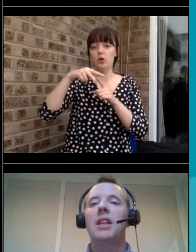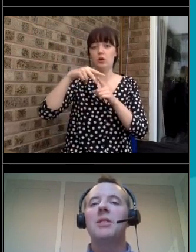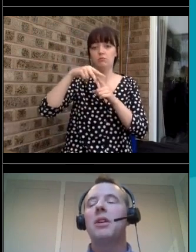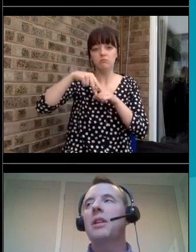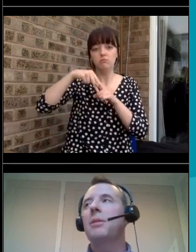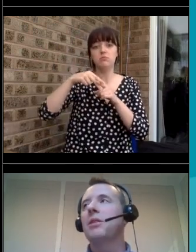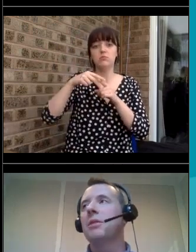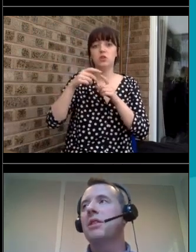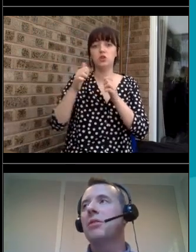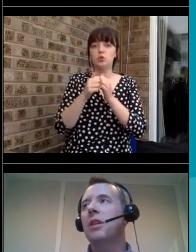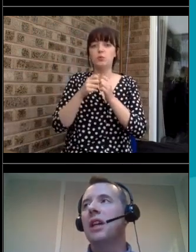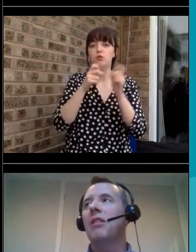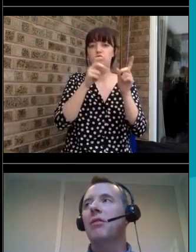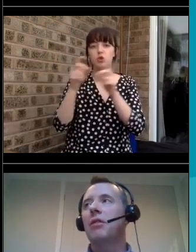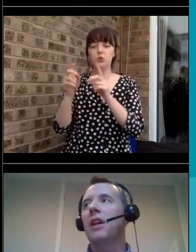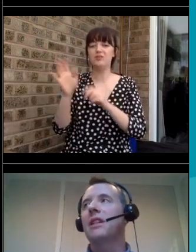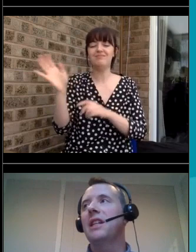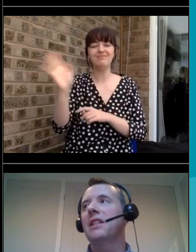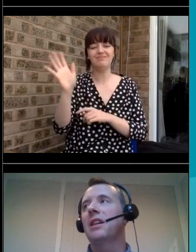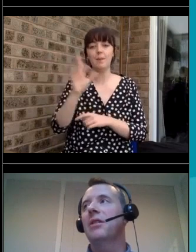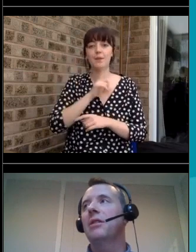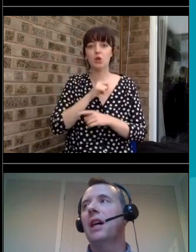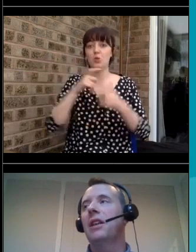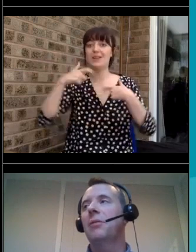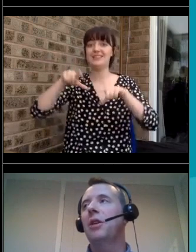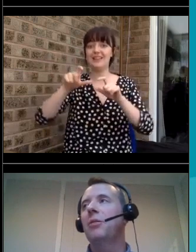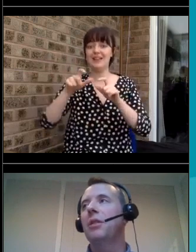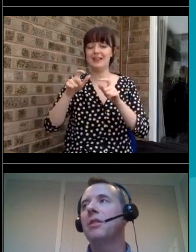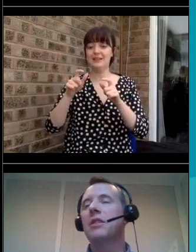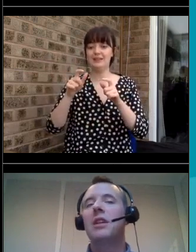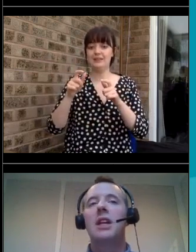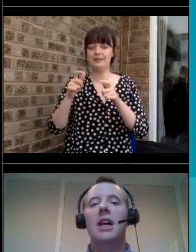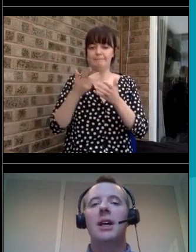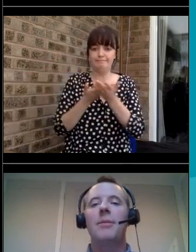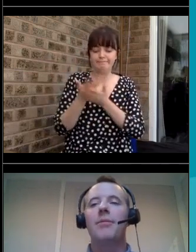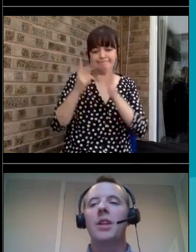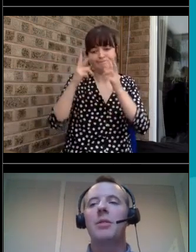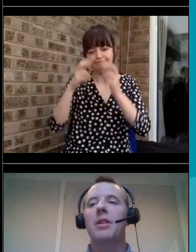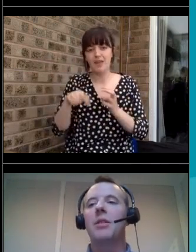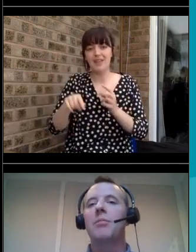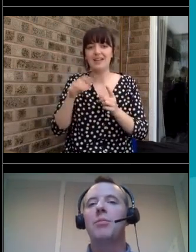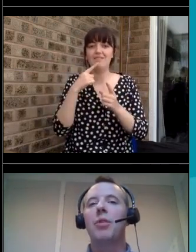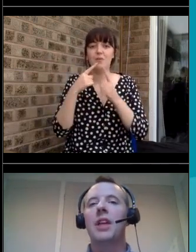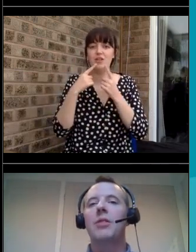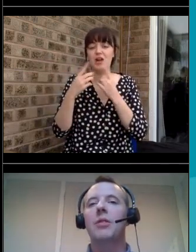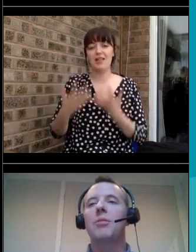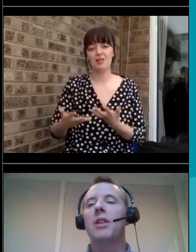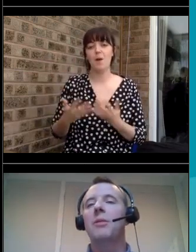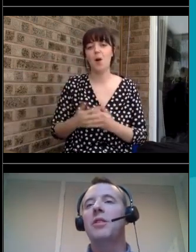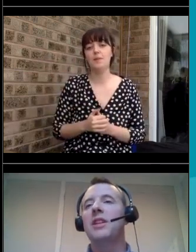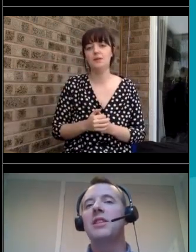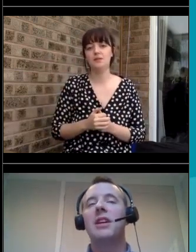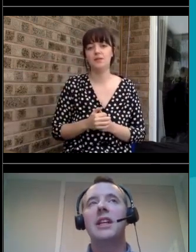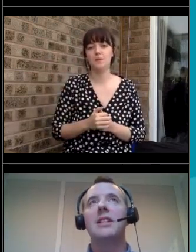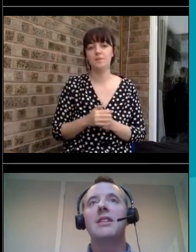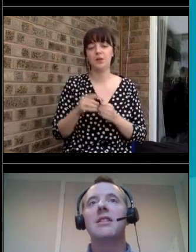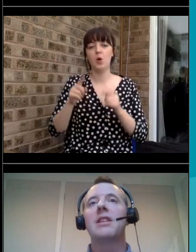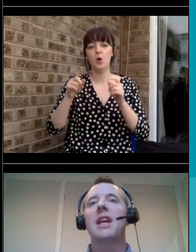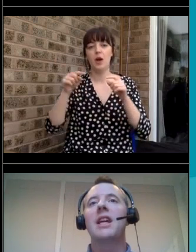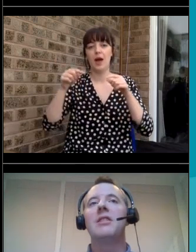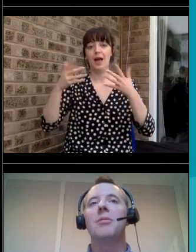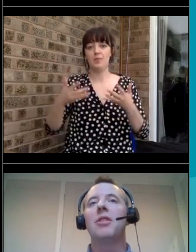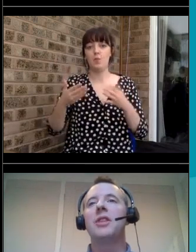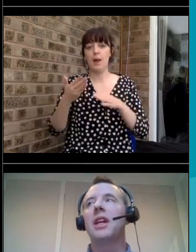and that's partly because we're still working through that detail at the moment. We're at what they call the preliminary